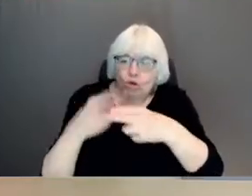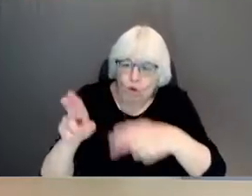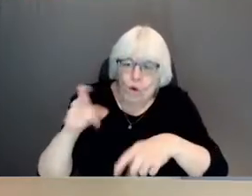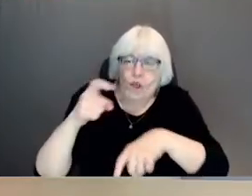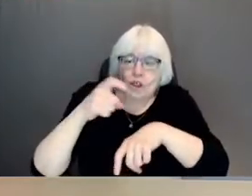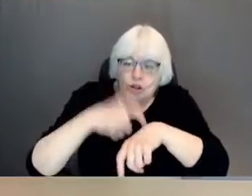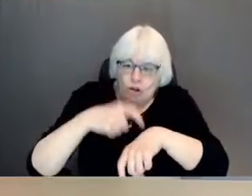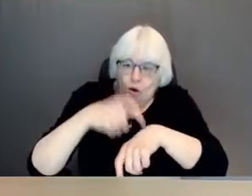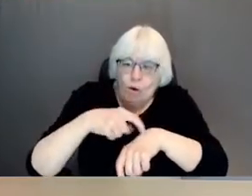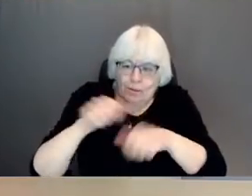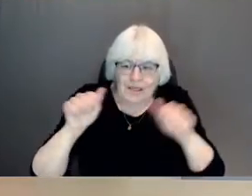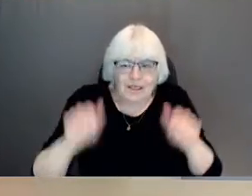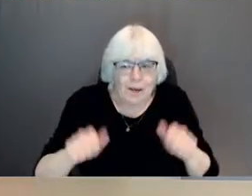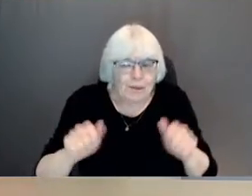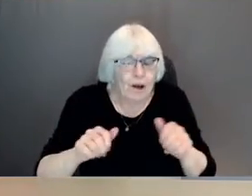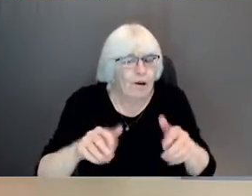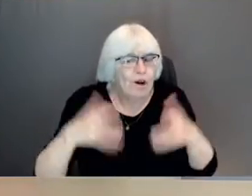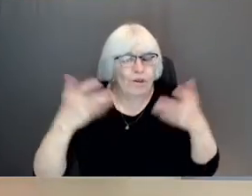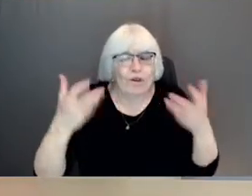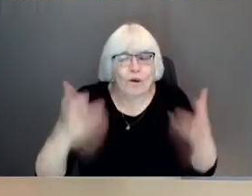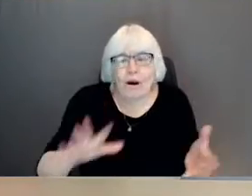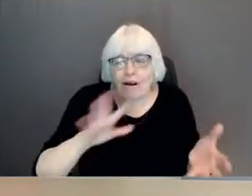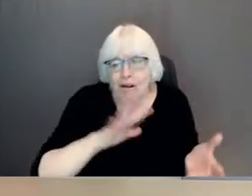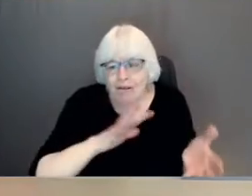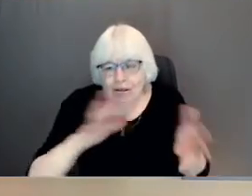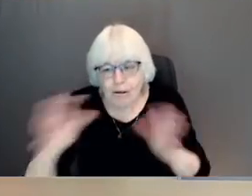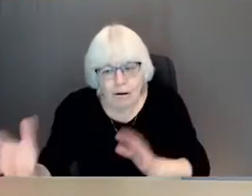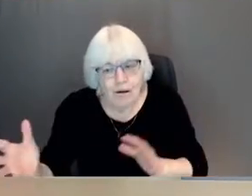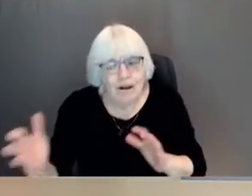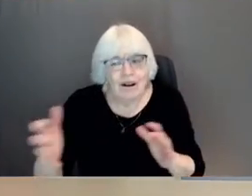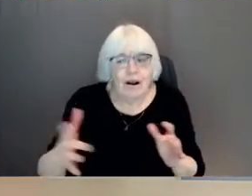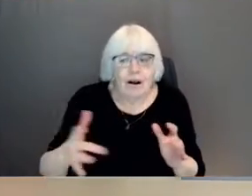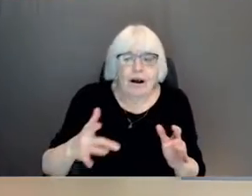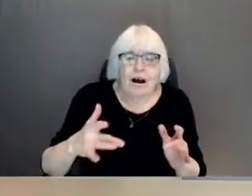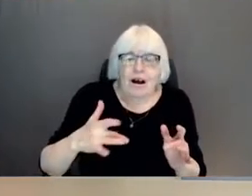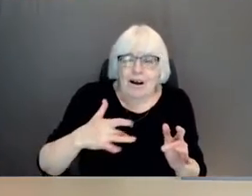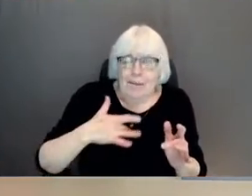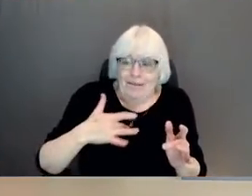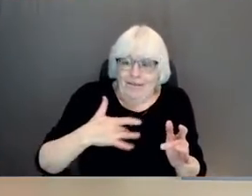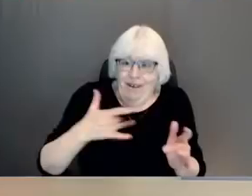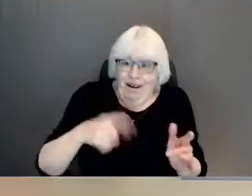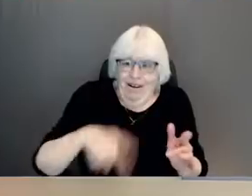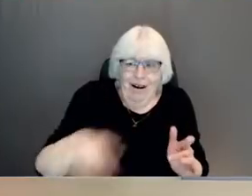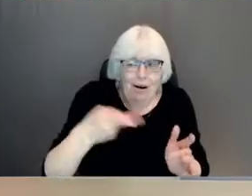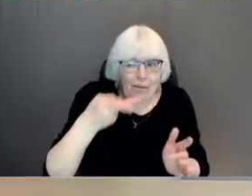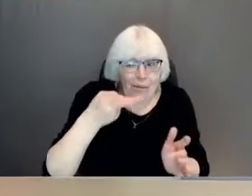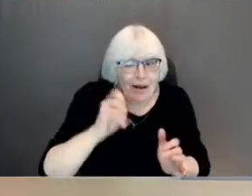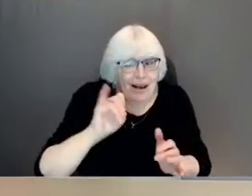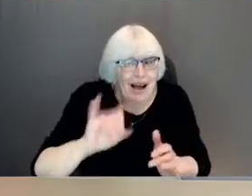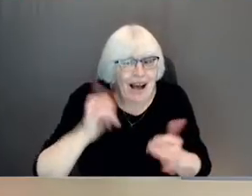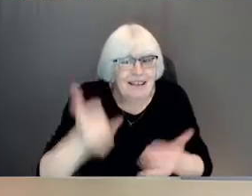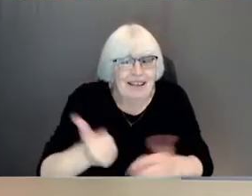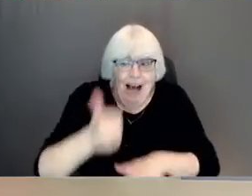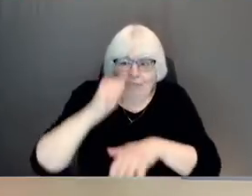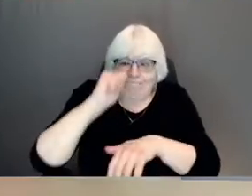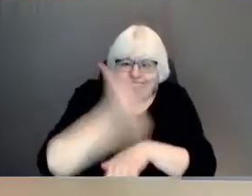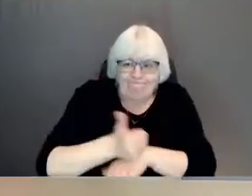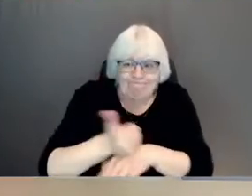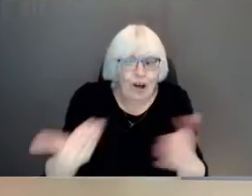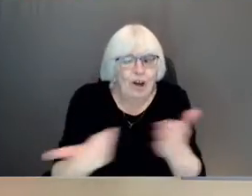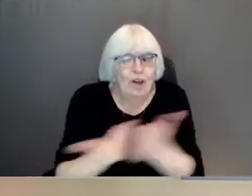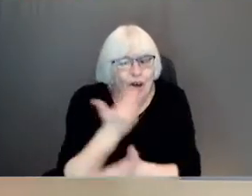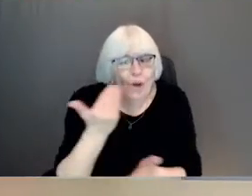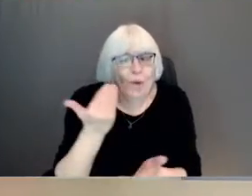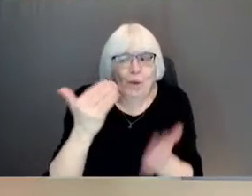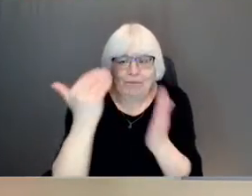this, these changes do not come without risk. It is important that individuals who are cases and close contacts respect